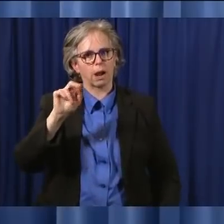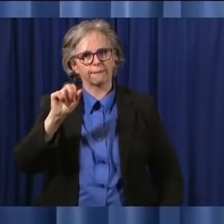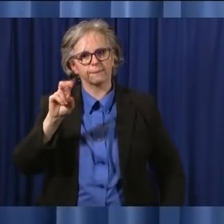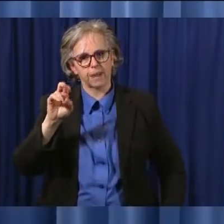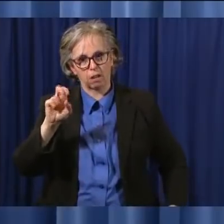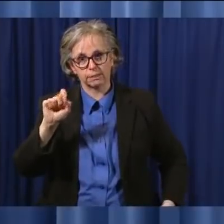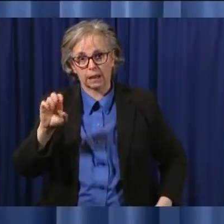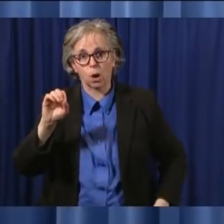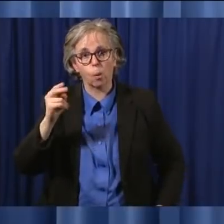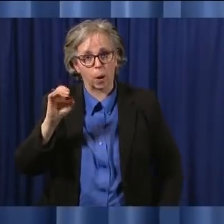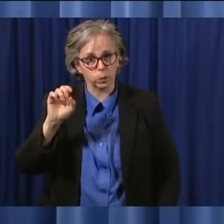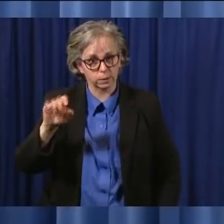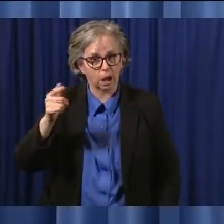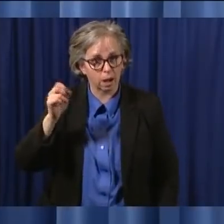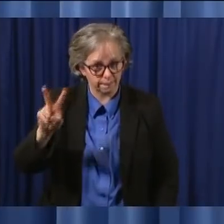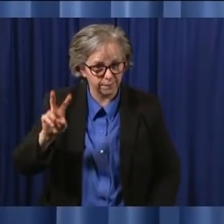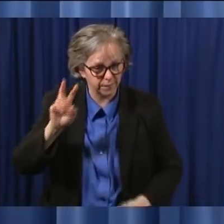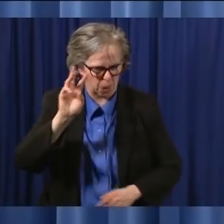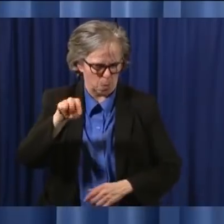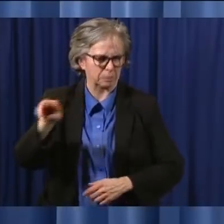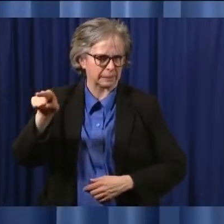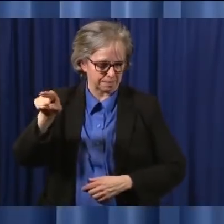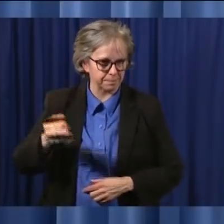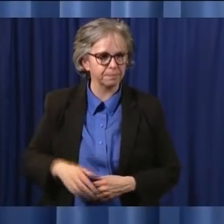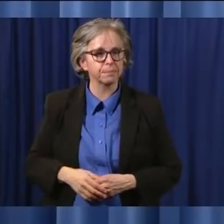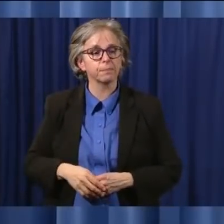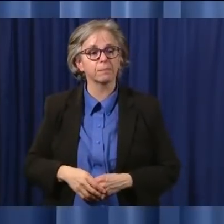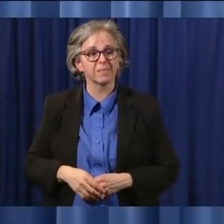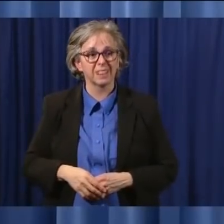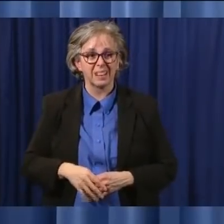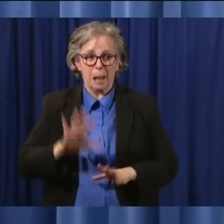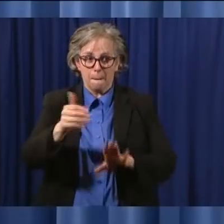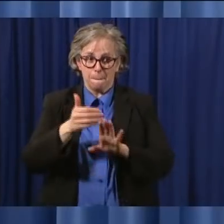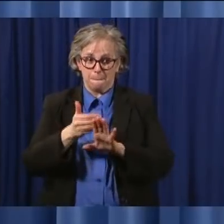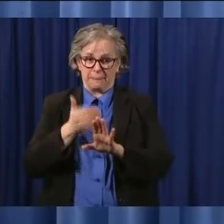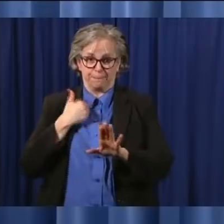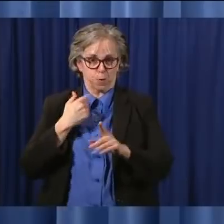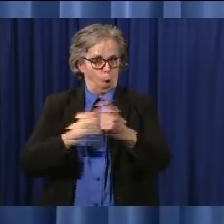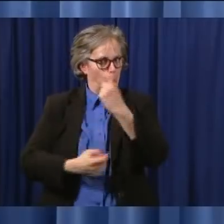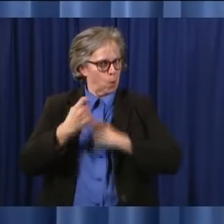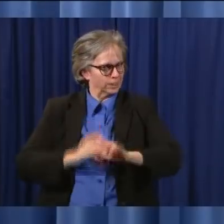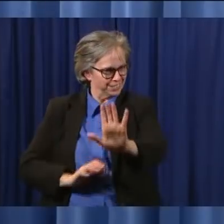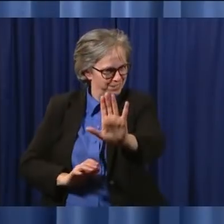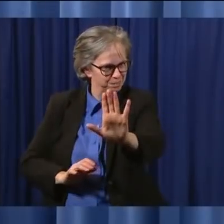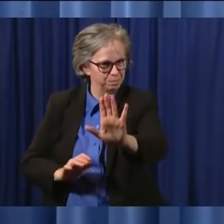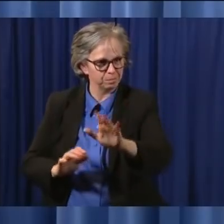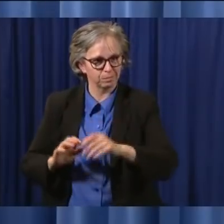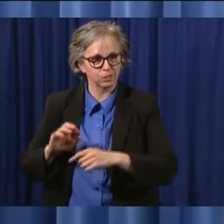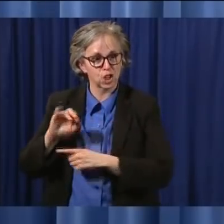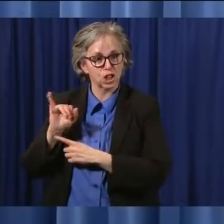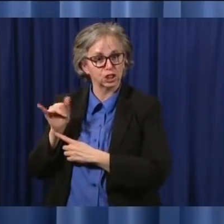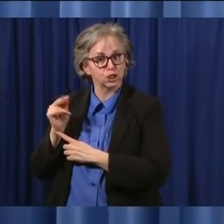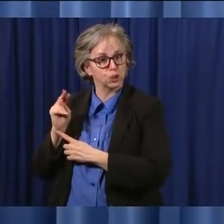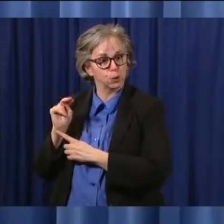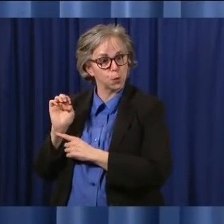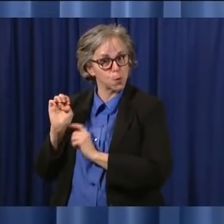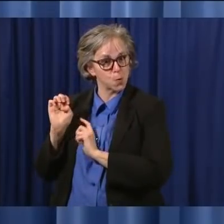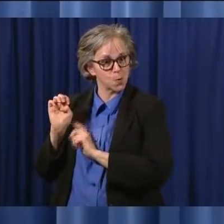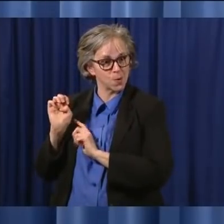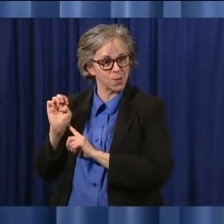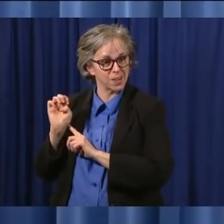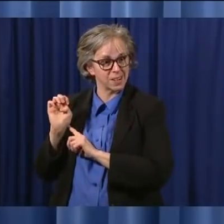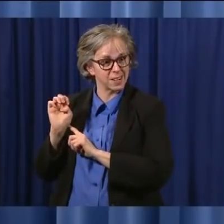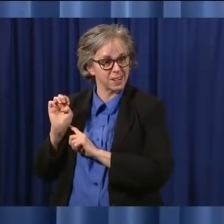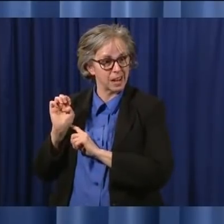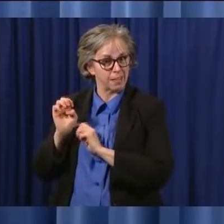We'll get to questions in just a moment. In June, the Minority Task Force will be issuing its